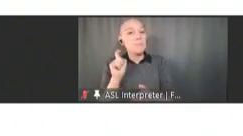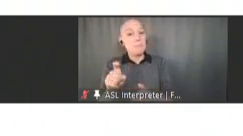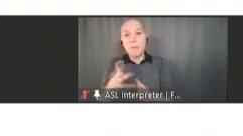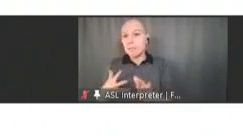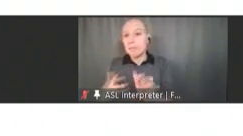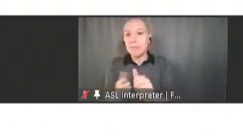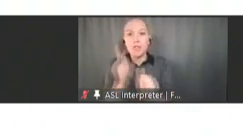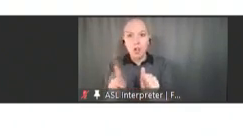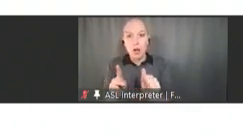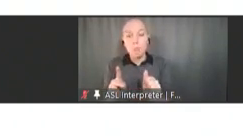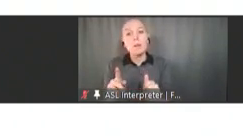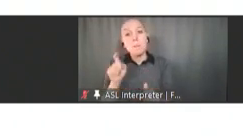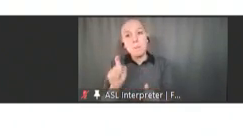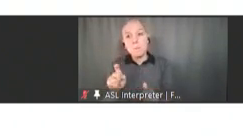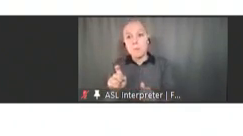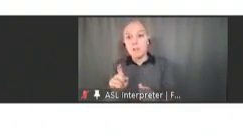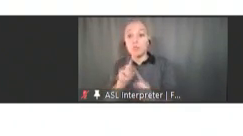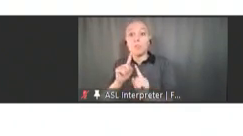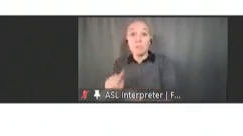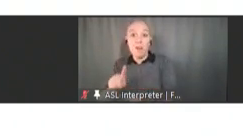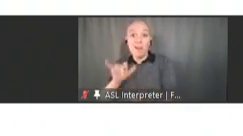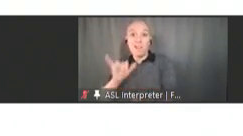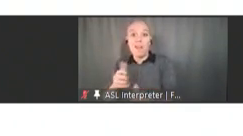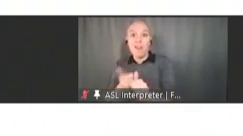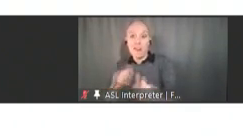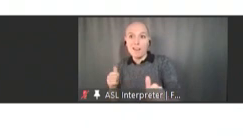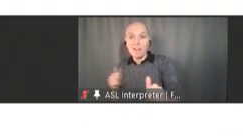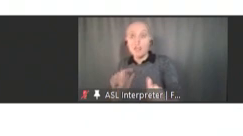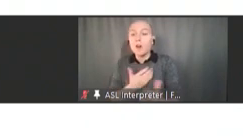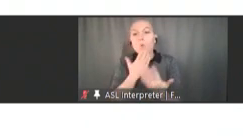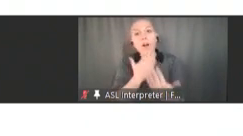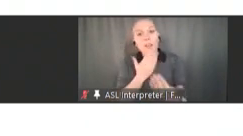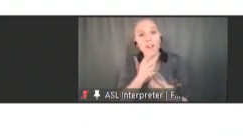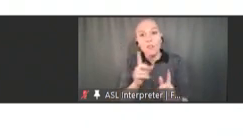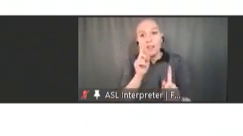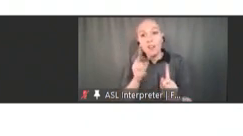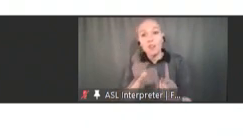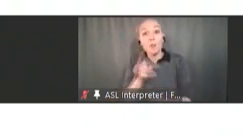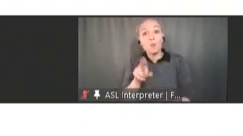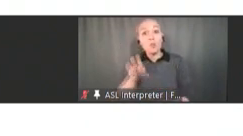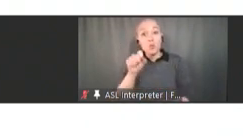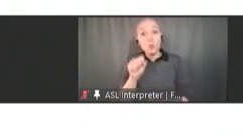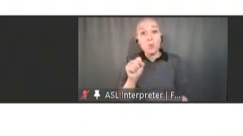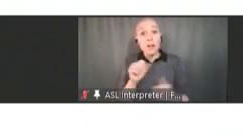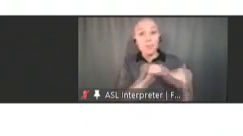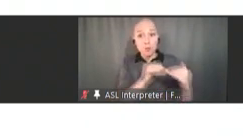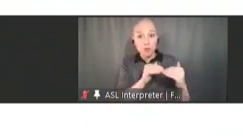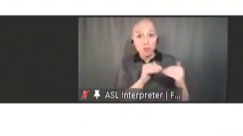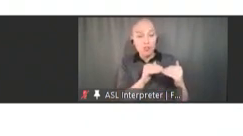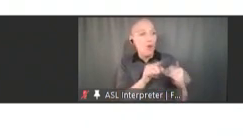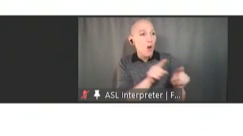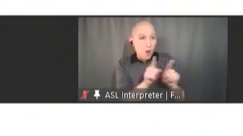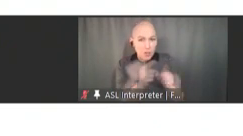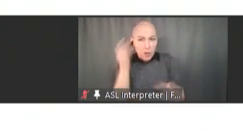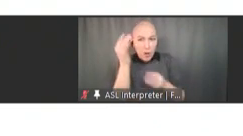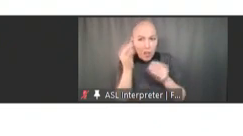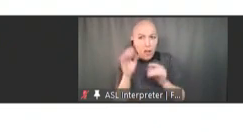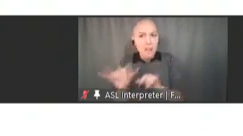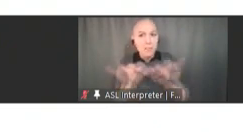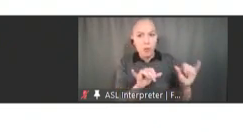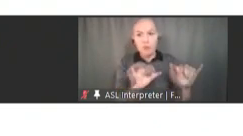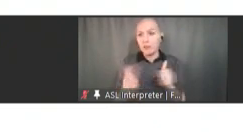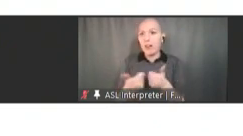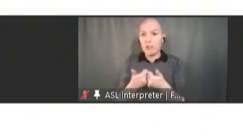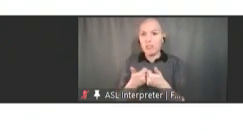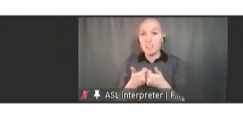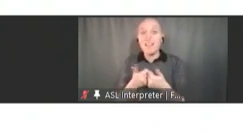for the opportunity to hear from our U.S. counterparts who are also thinking through similar challenges, which will, of course,